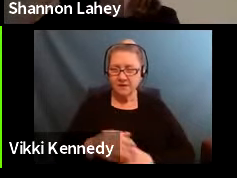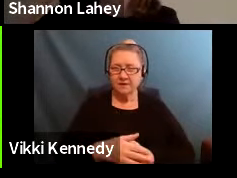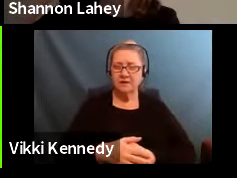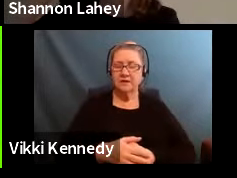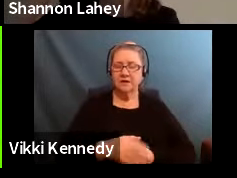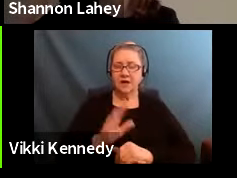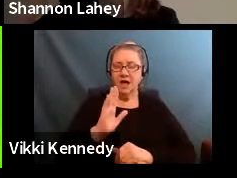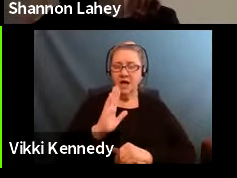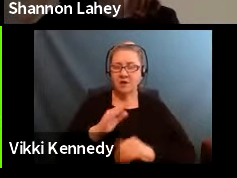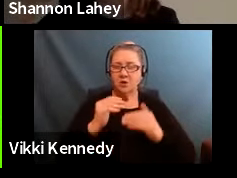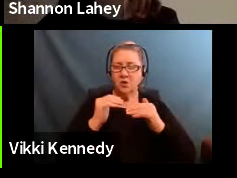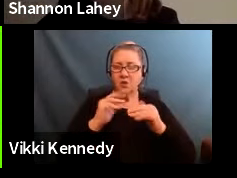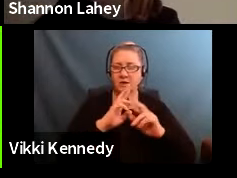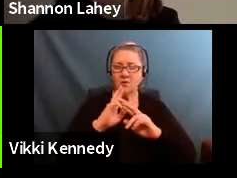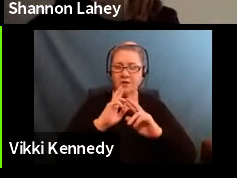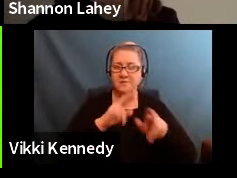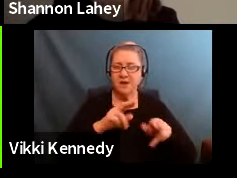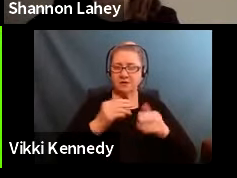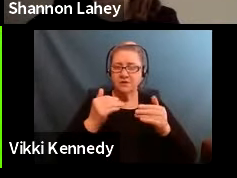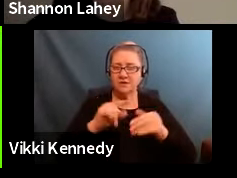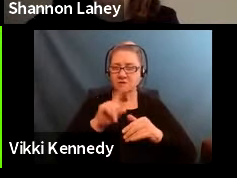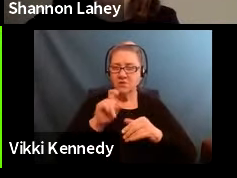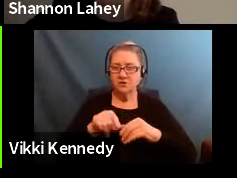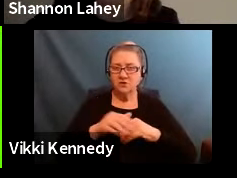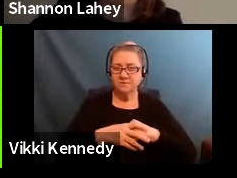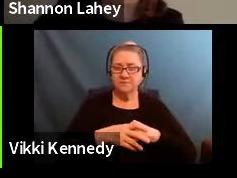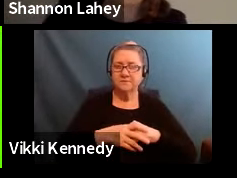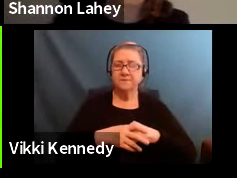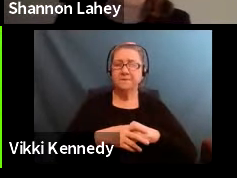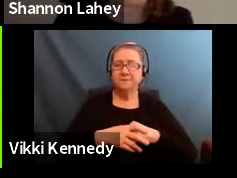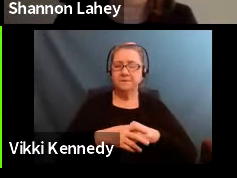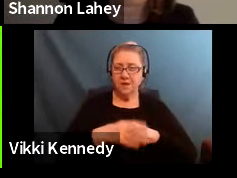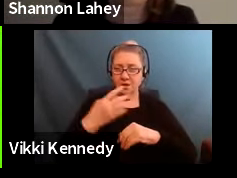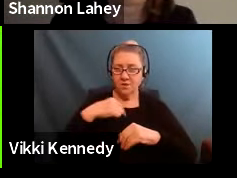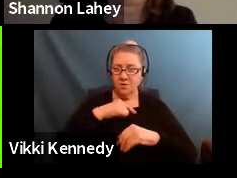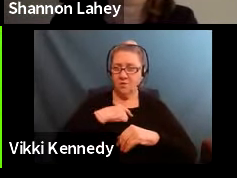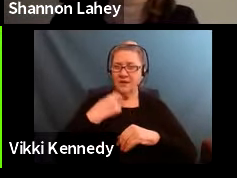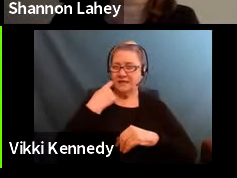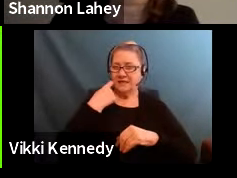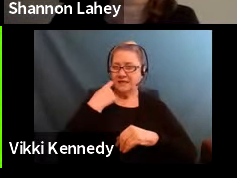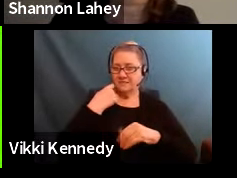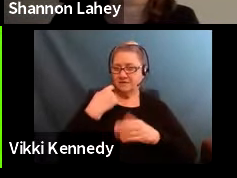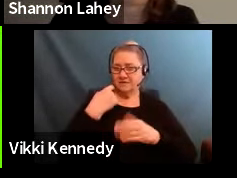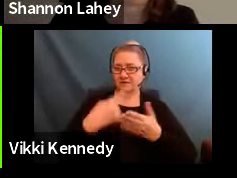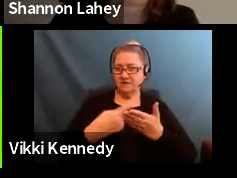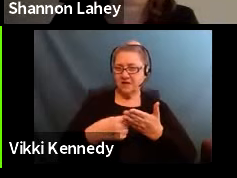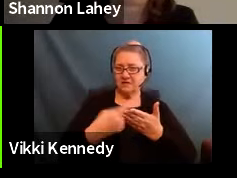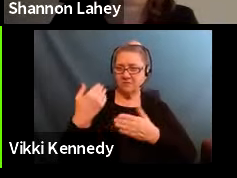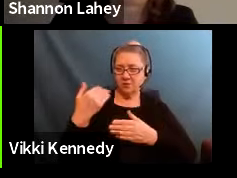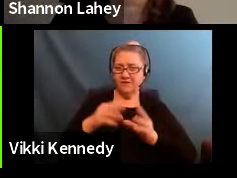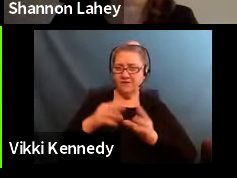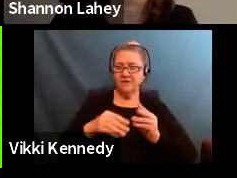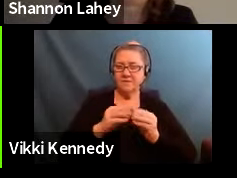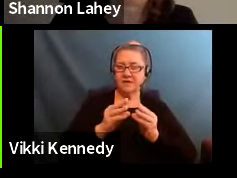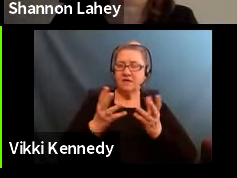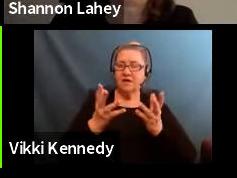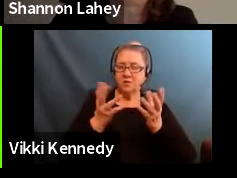go ahead and respond to this question first. So as I think we've talked about in previous meetings, but I want to